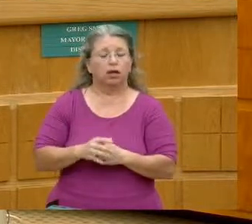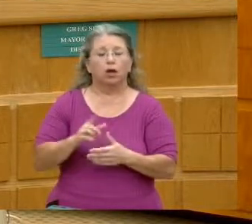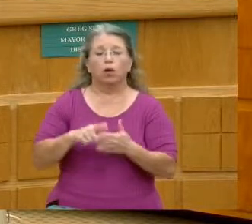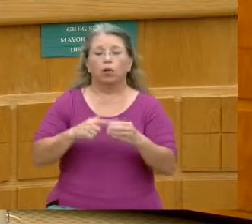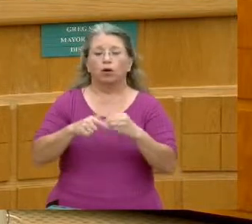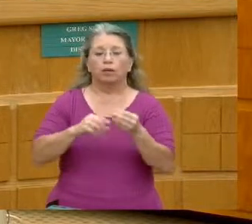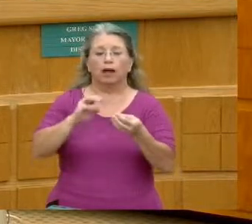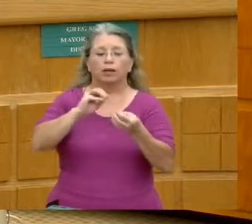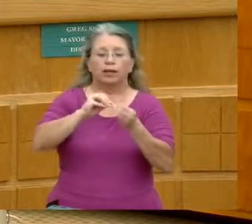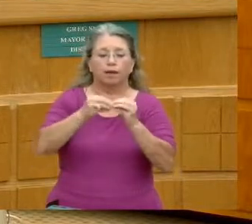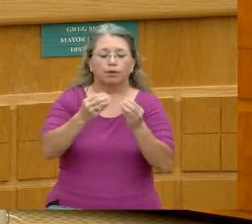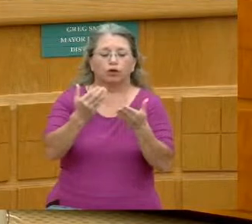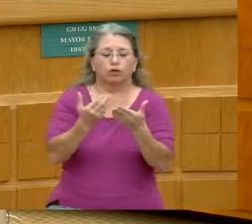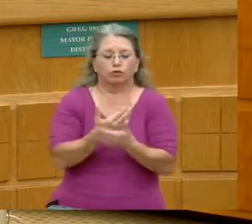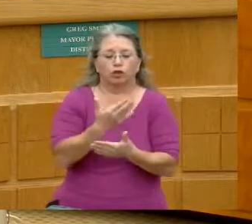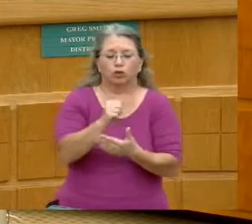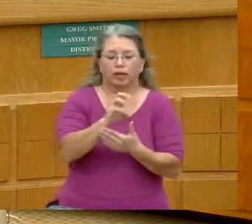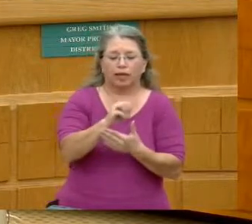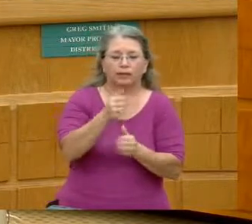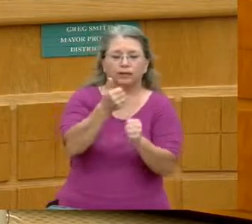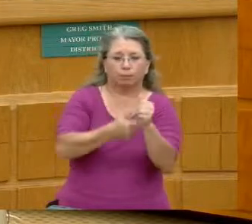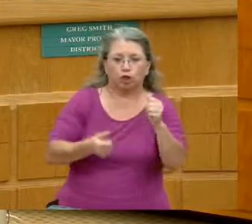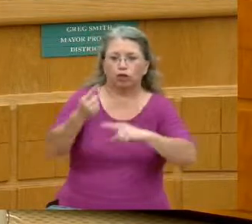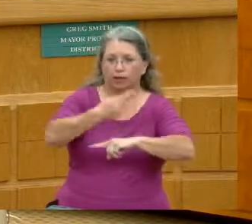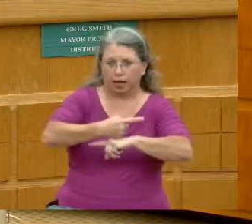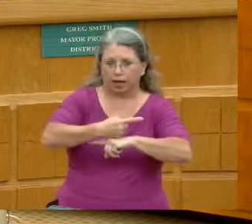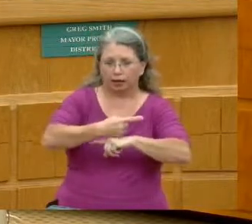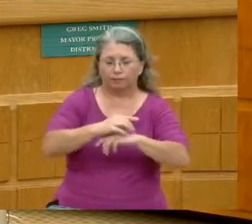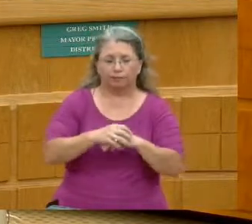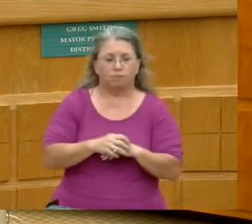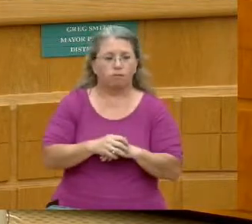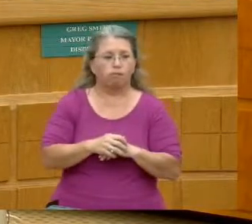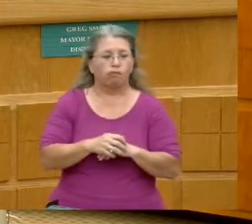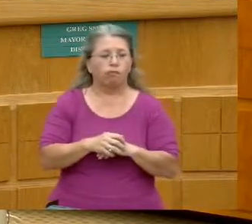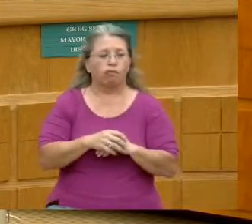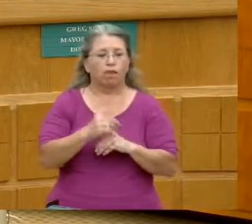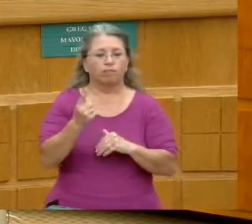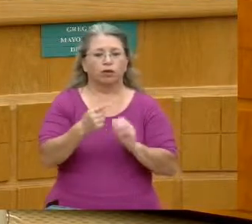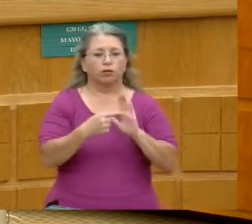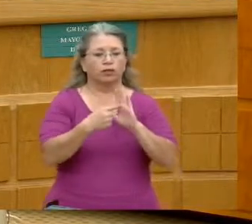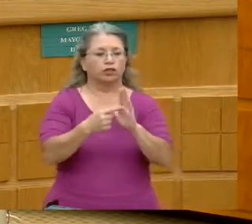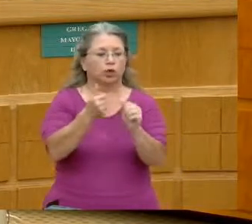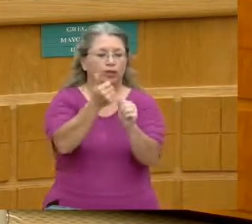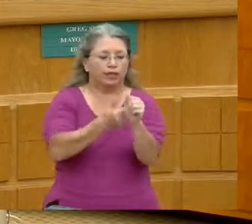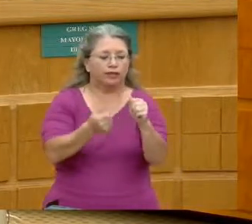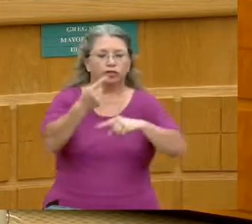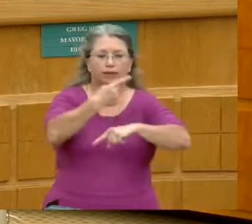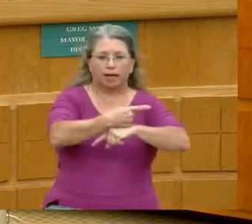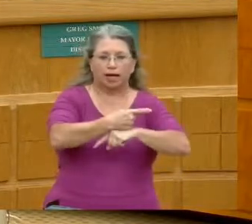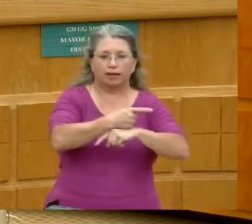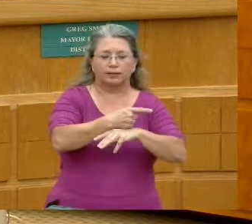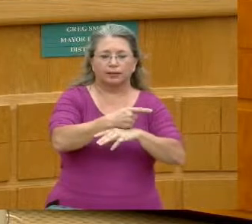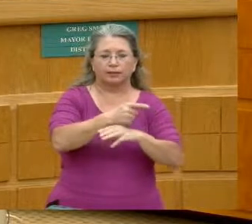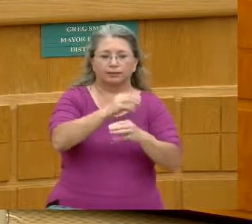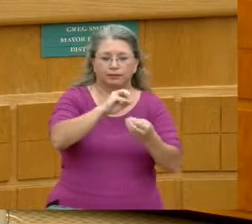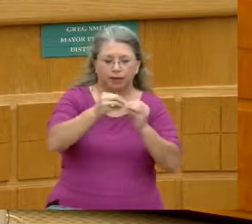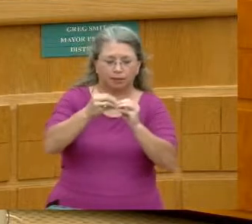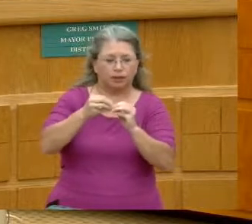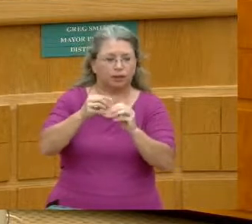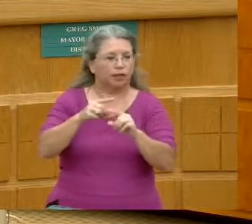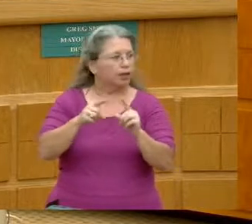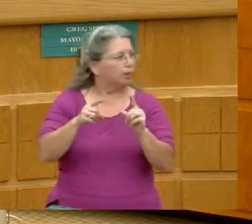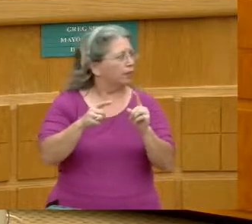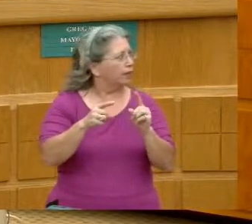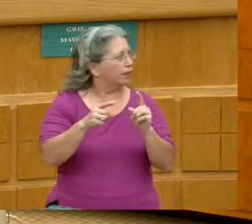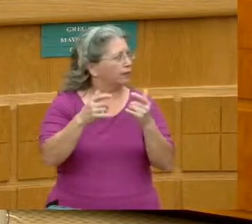day? When I've shown these plots in the past, I show each day's data point, but with this many lines, there's too many data points.